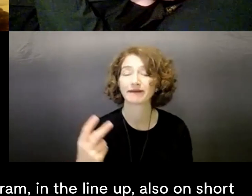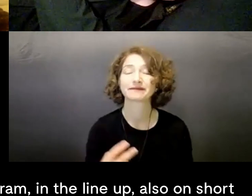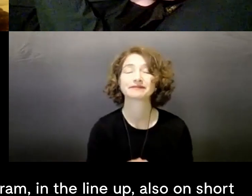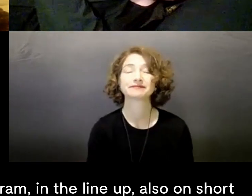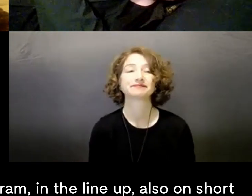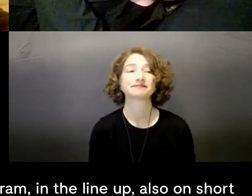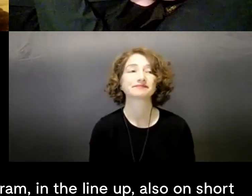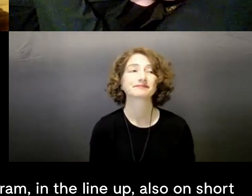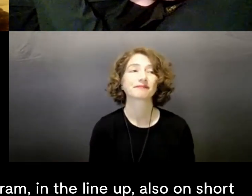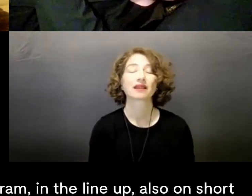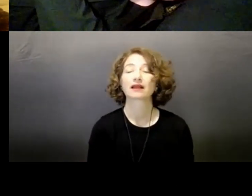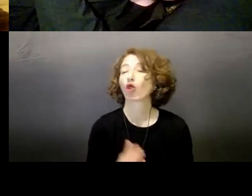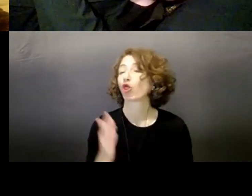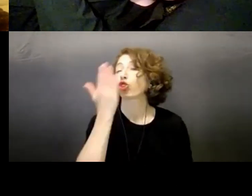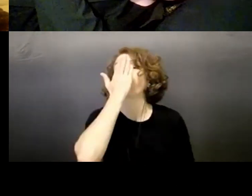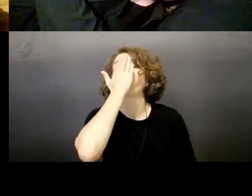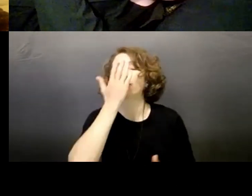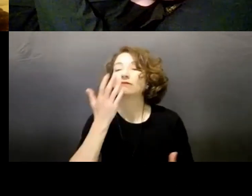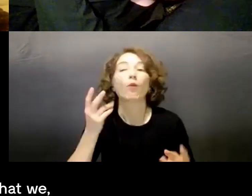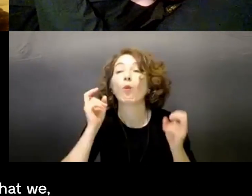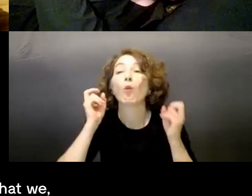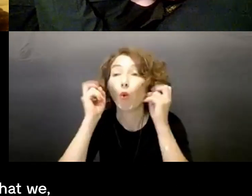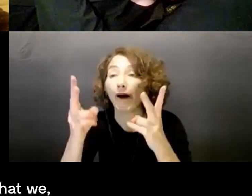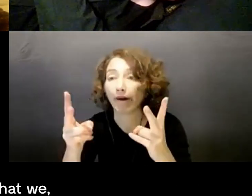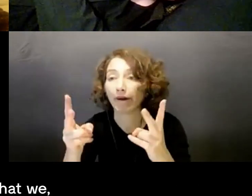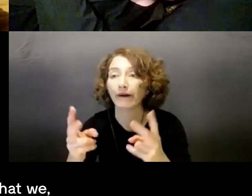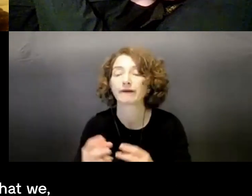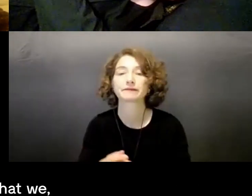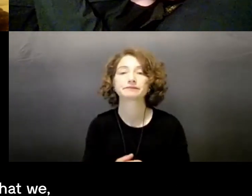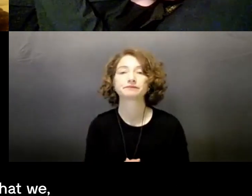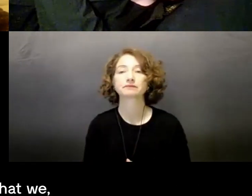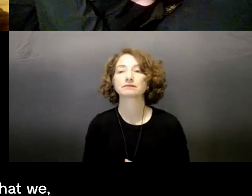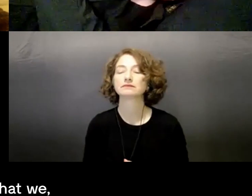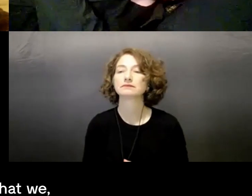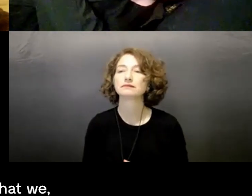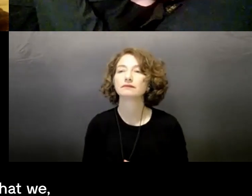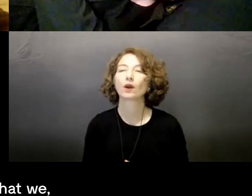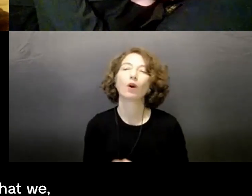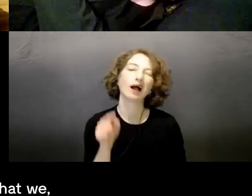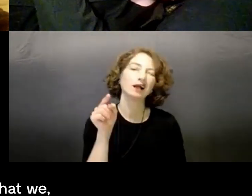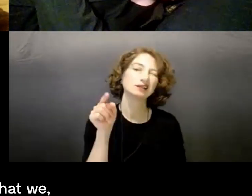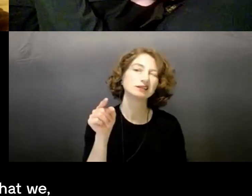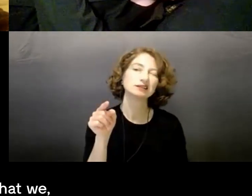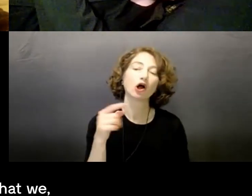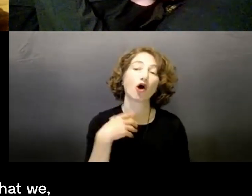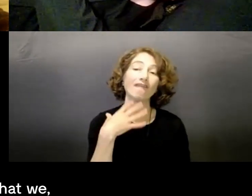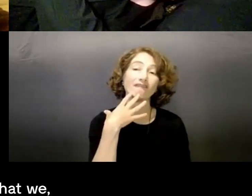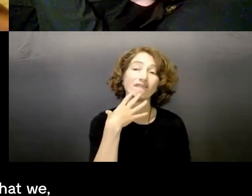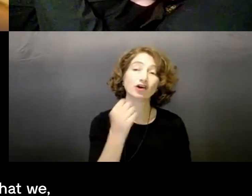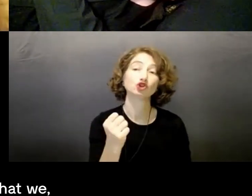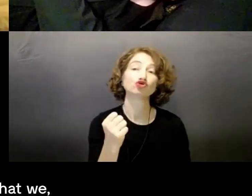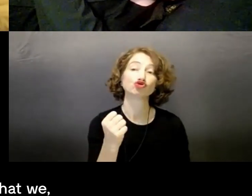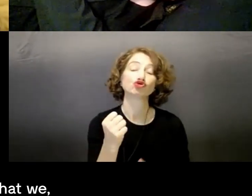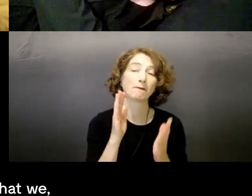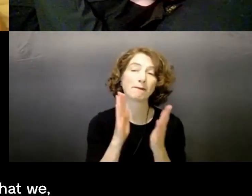also on short notice, or that we, and that is definitely something I would like to keep